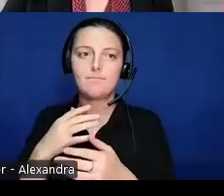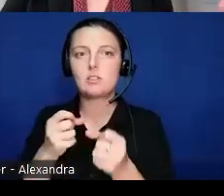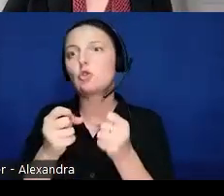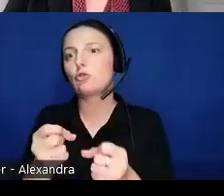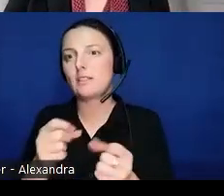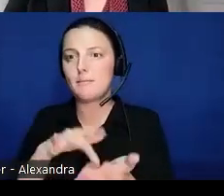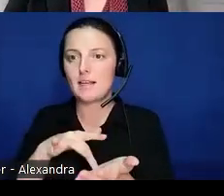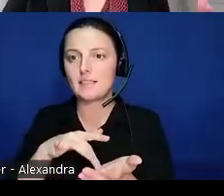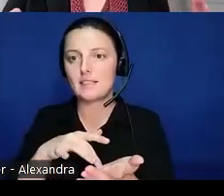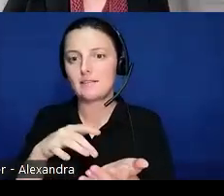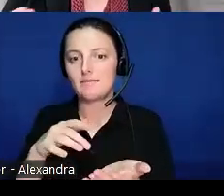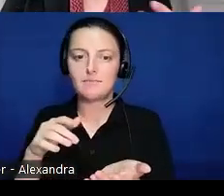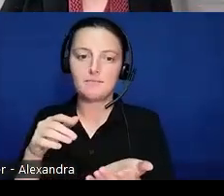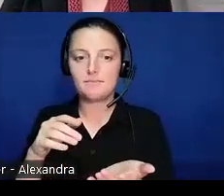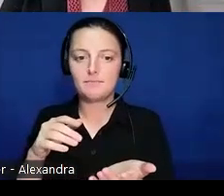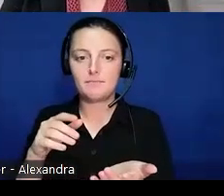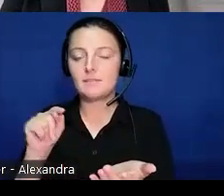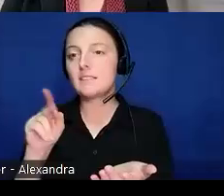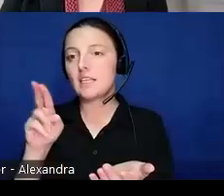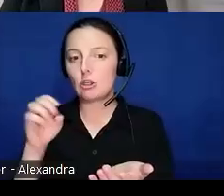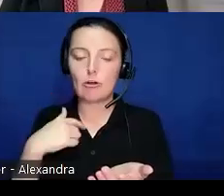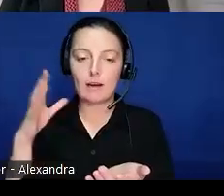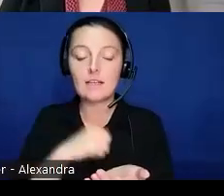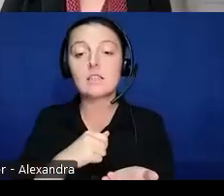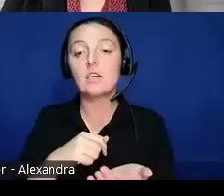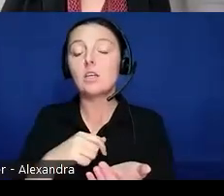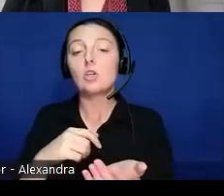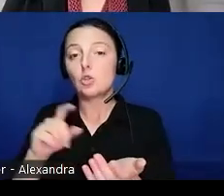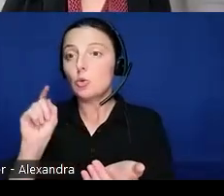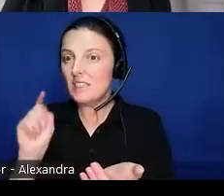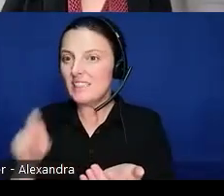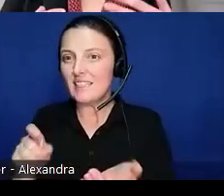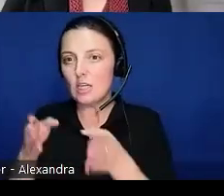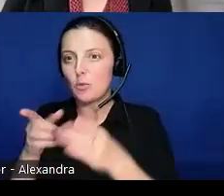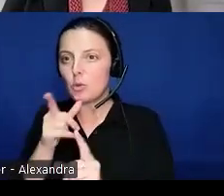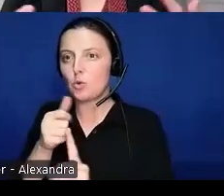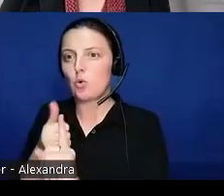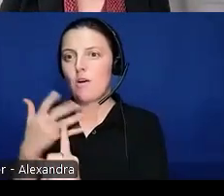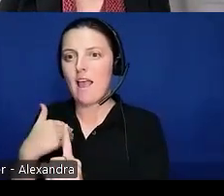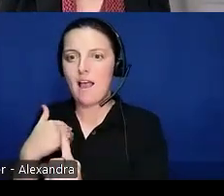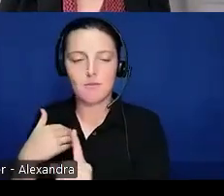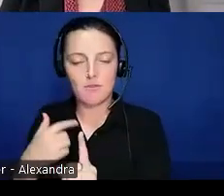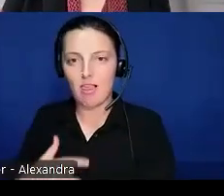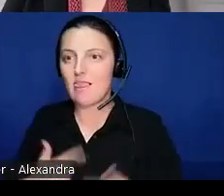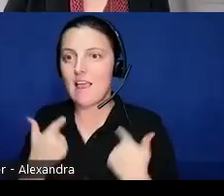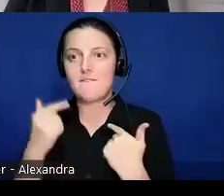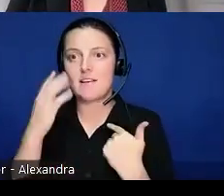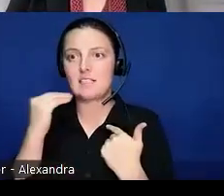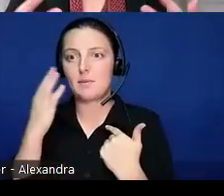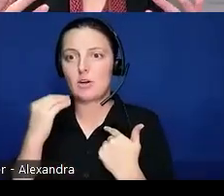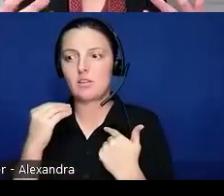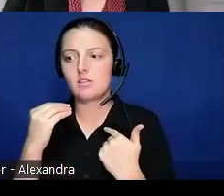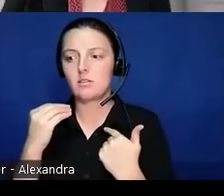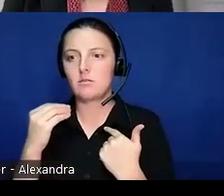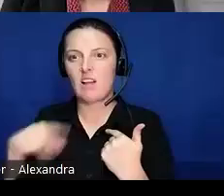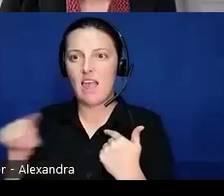tenure, I guess, is that you really need someone with lived experience, and you need that person to help guide you. It can't be just, of